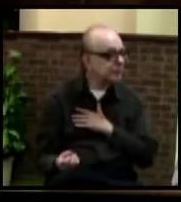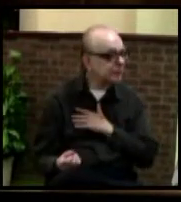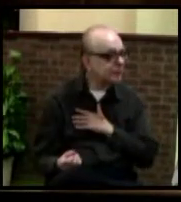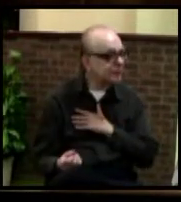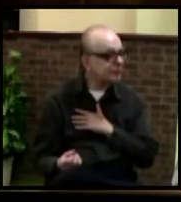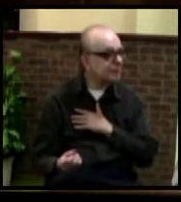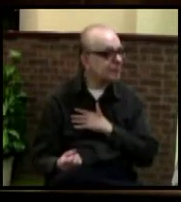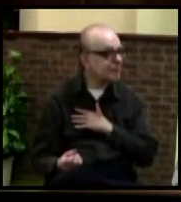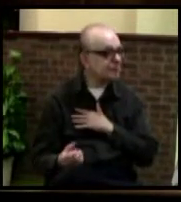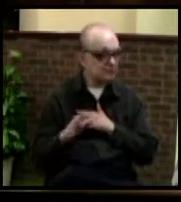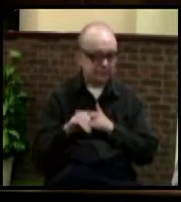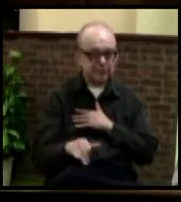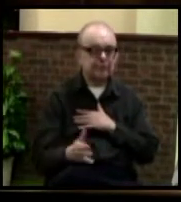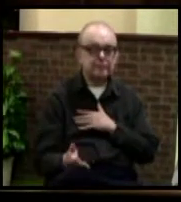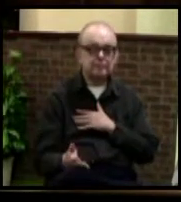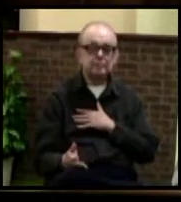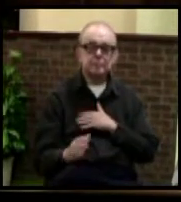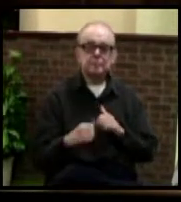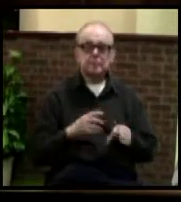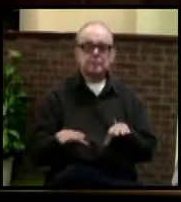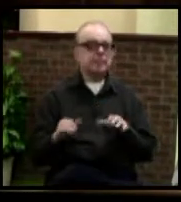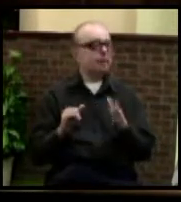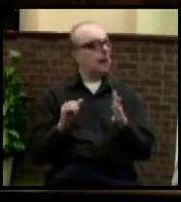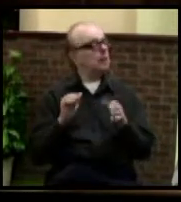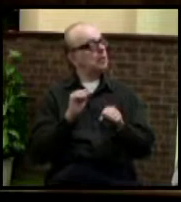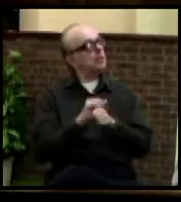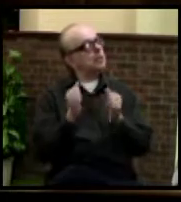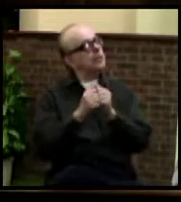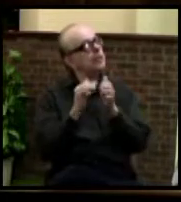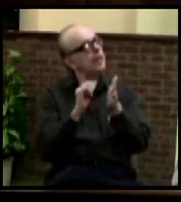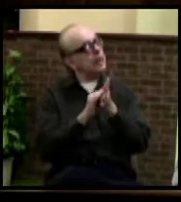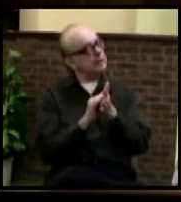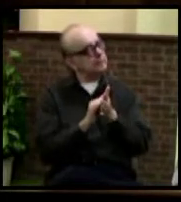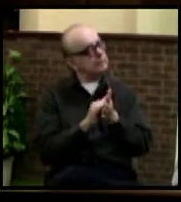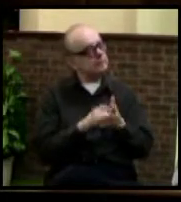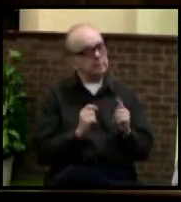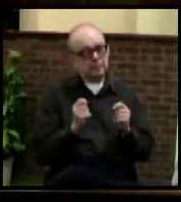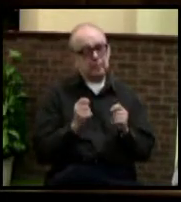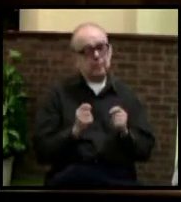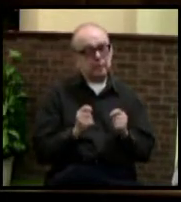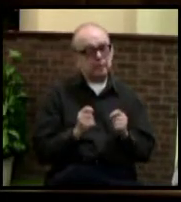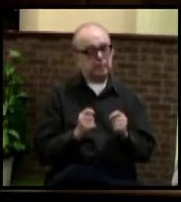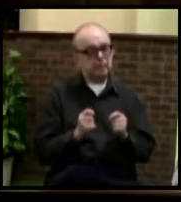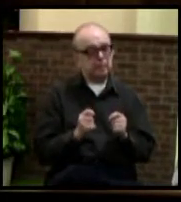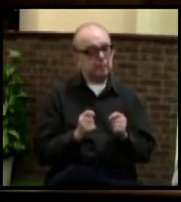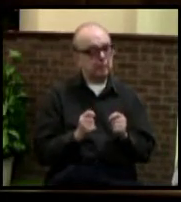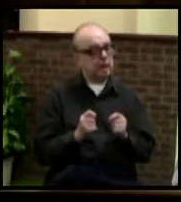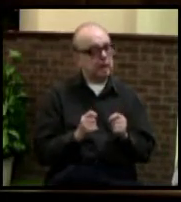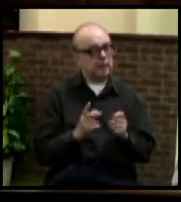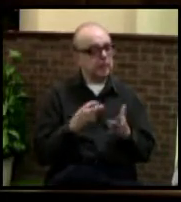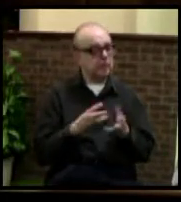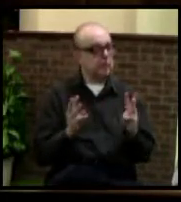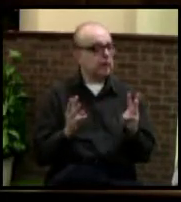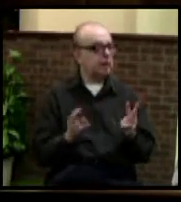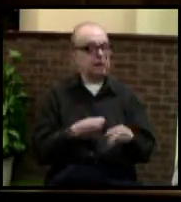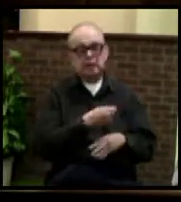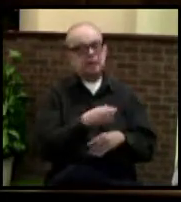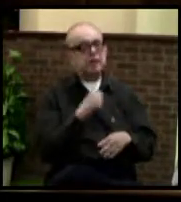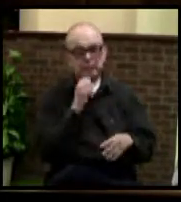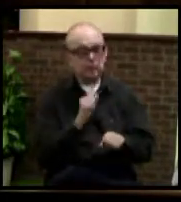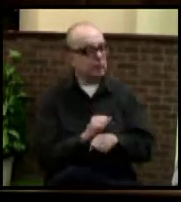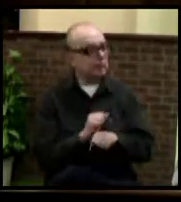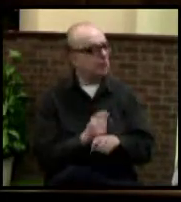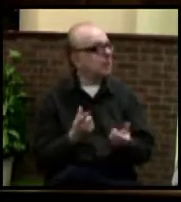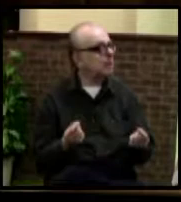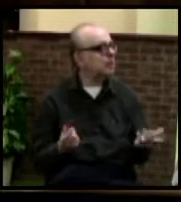away. And so how do I deal with this? I tried an outlet and that outlet didn't work. I need to try